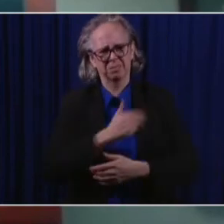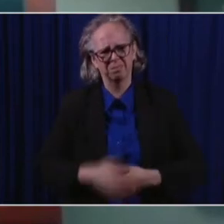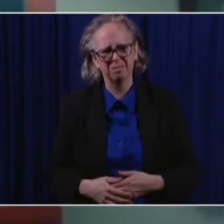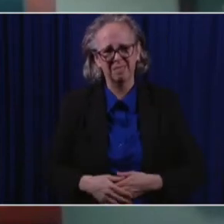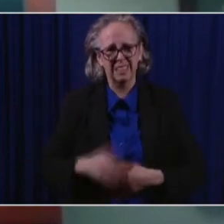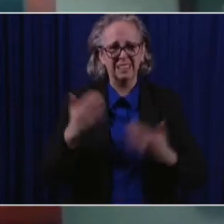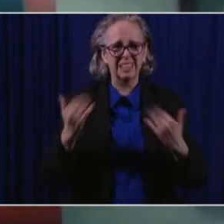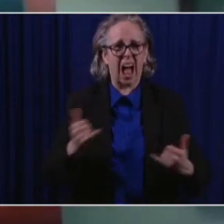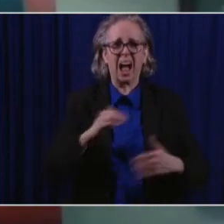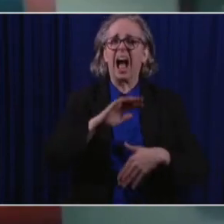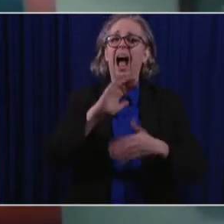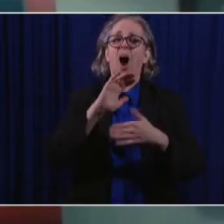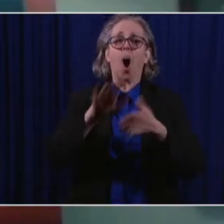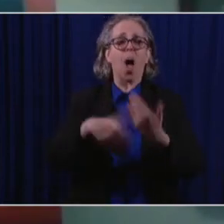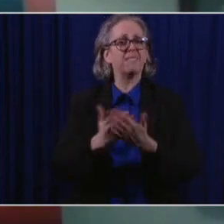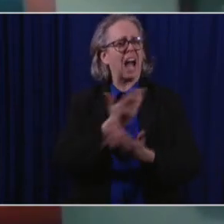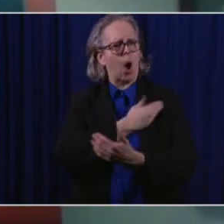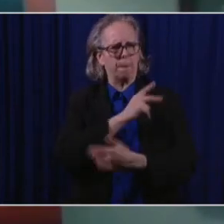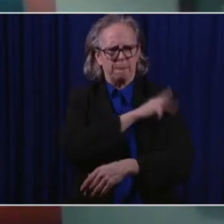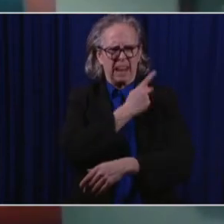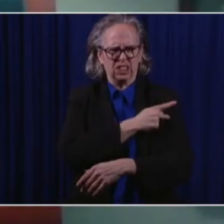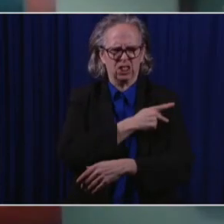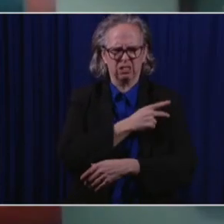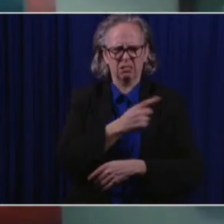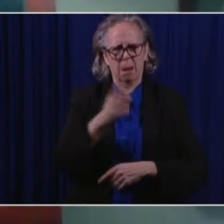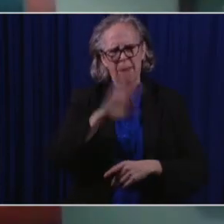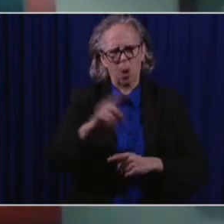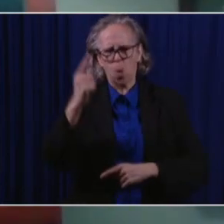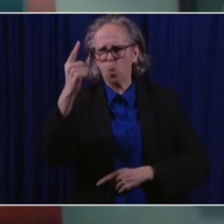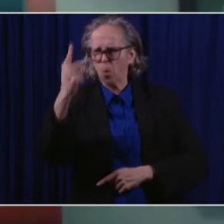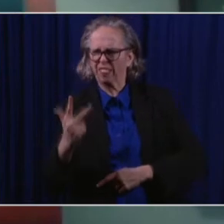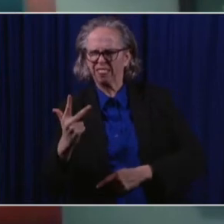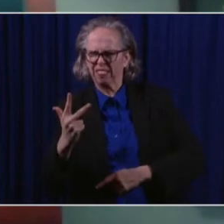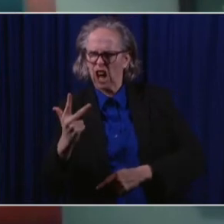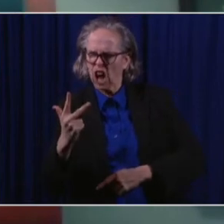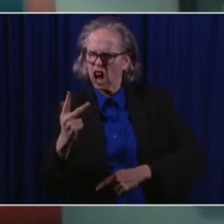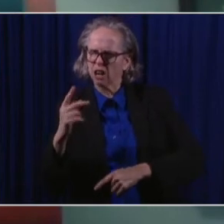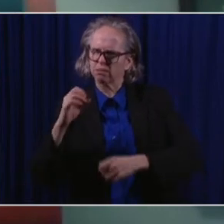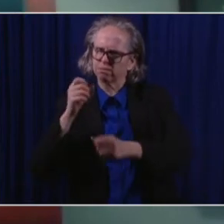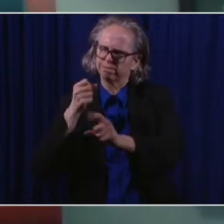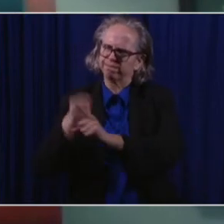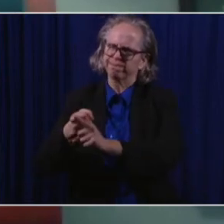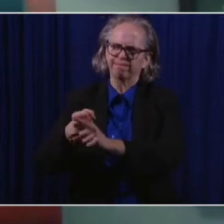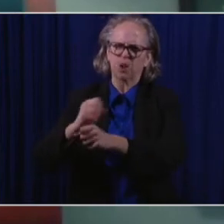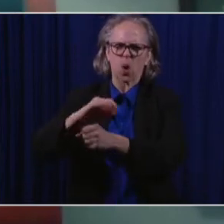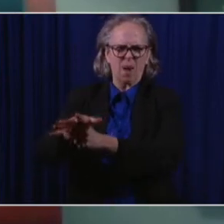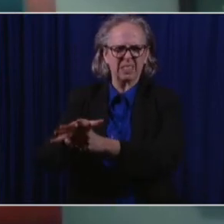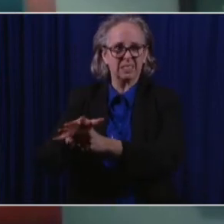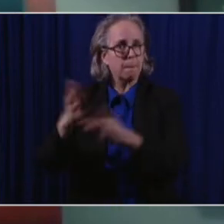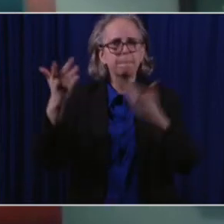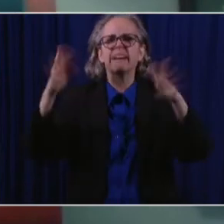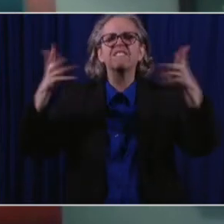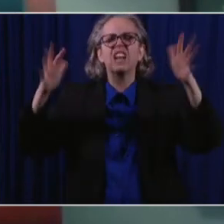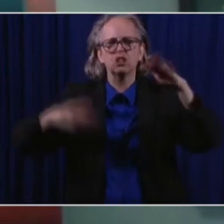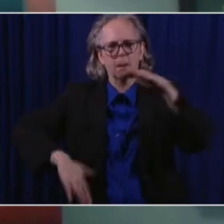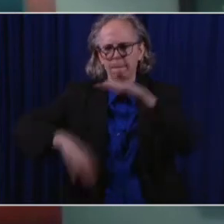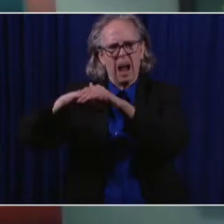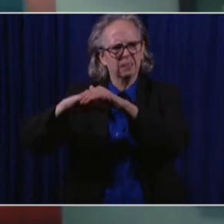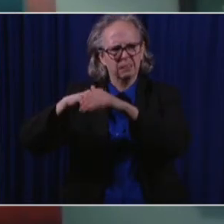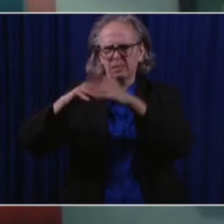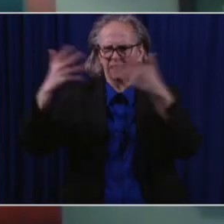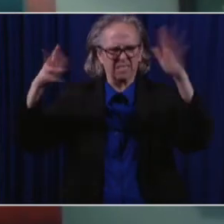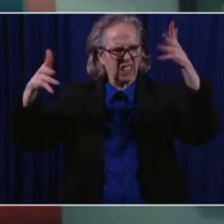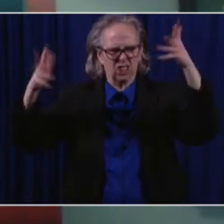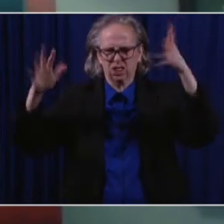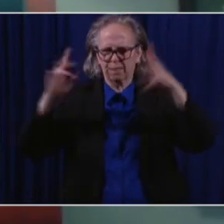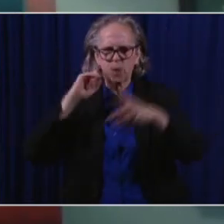is COVID patients, and we are maxed out with the number of patients right now in-house inpatient that we even saw probably at our